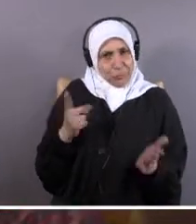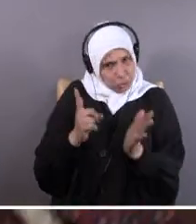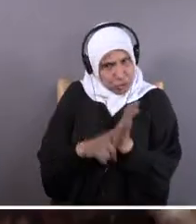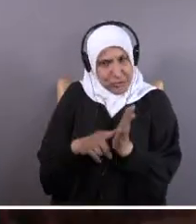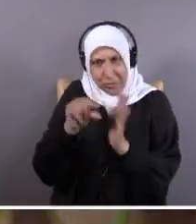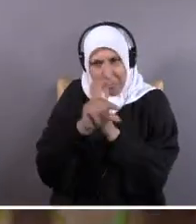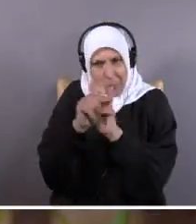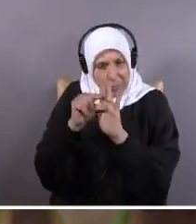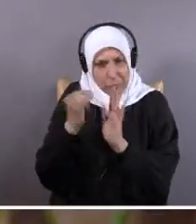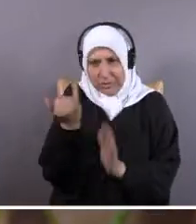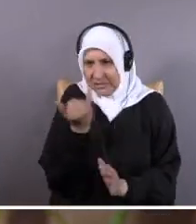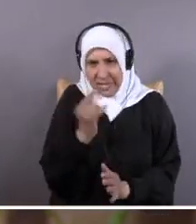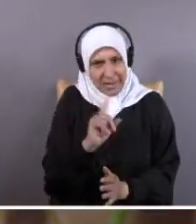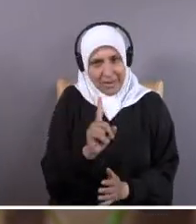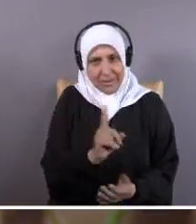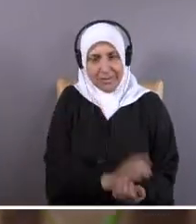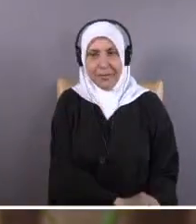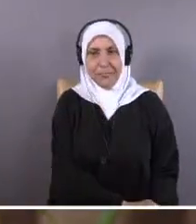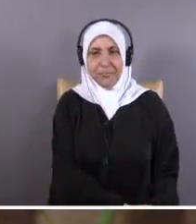as